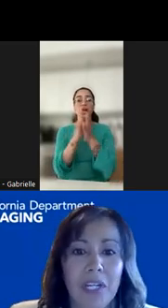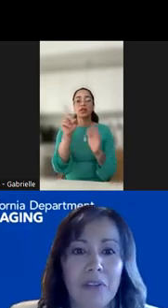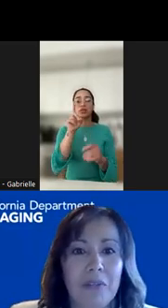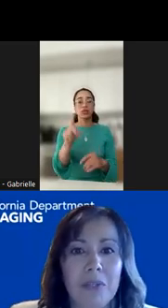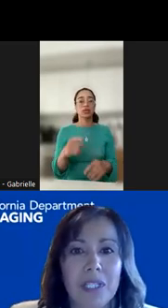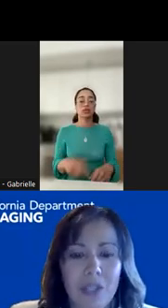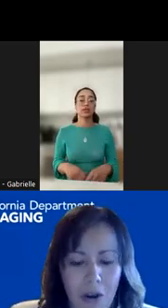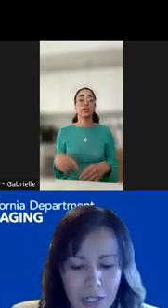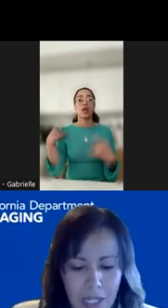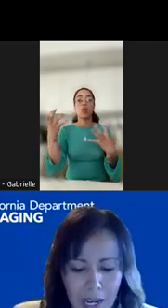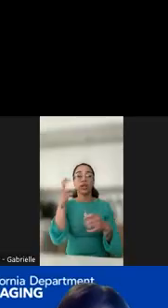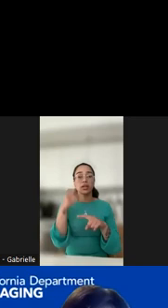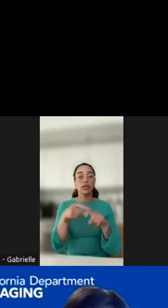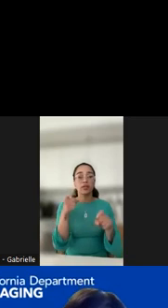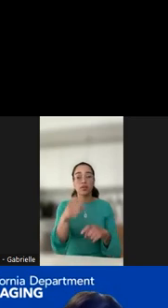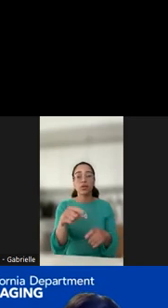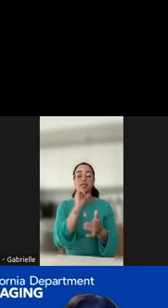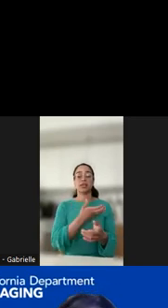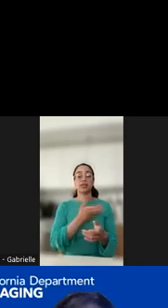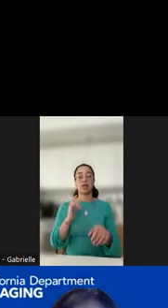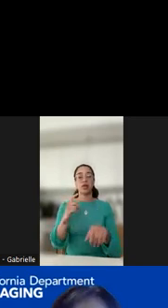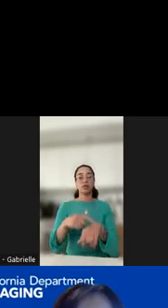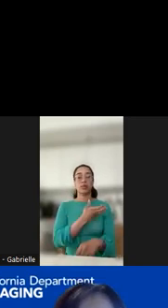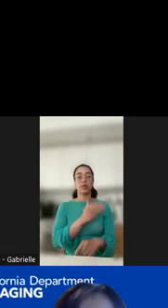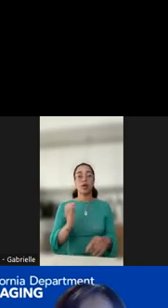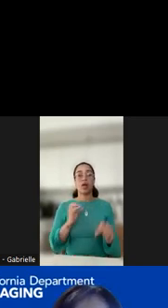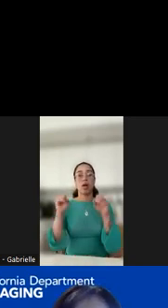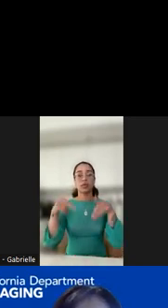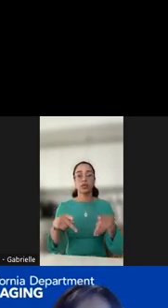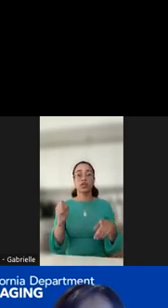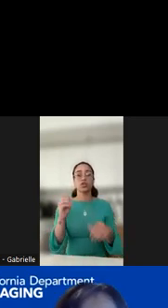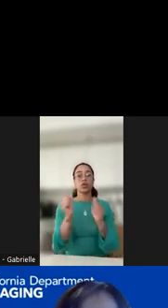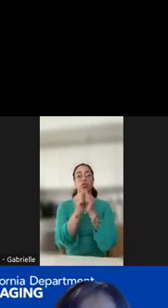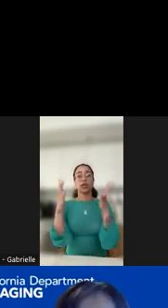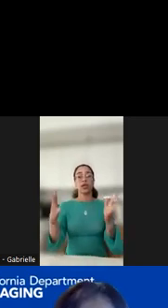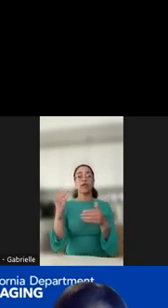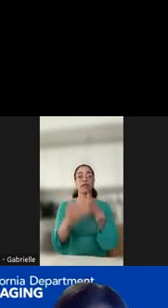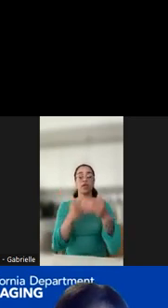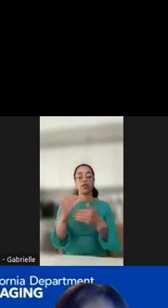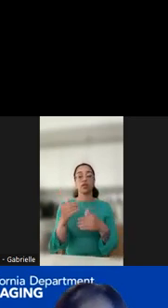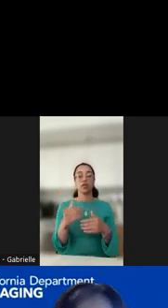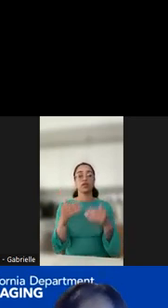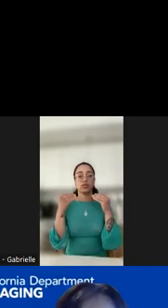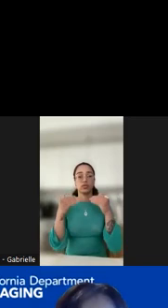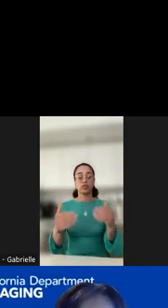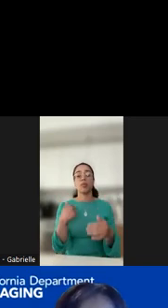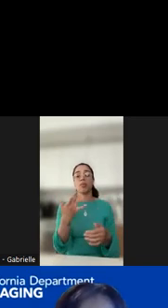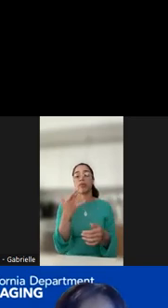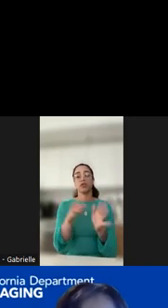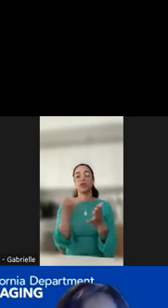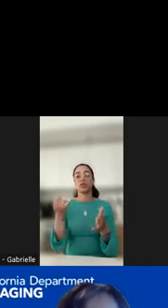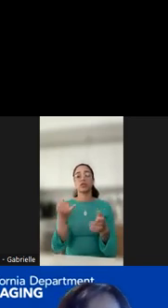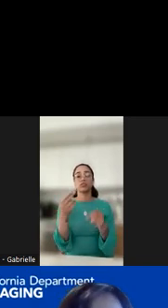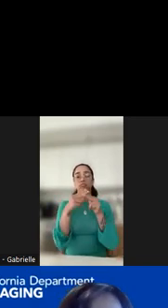I want to hear from you. This is our time, our opportunity. So without further ado, I'd like to just briefly go over the